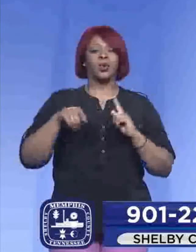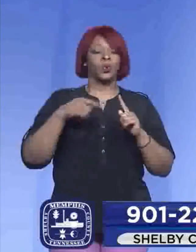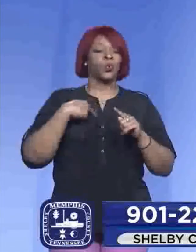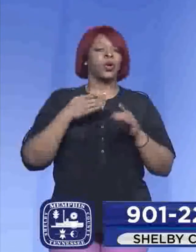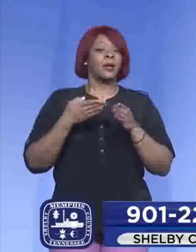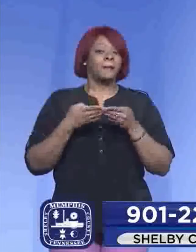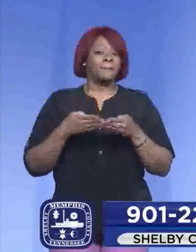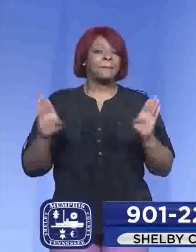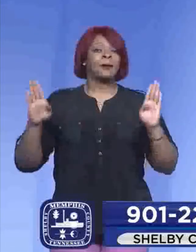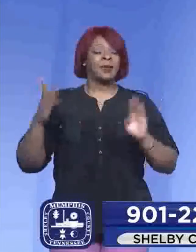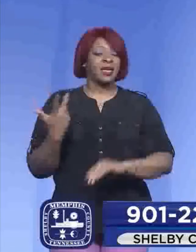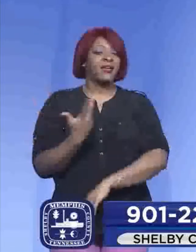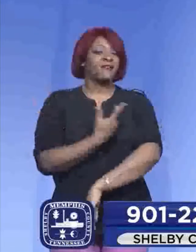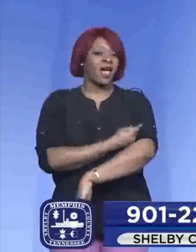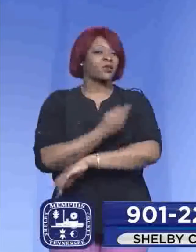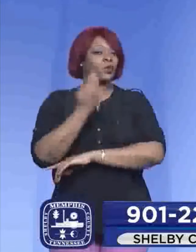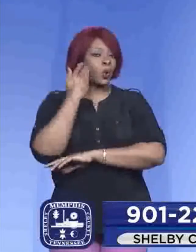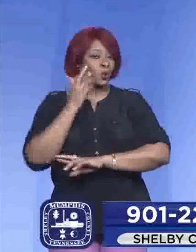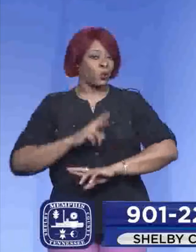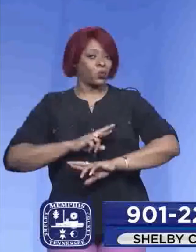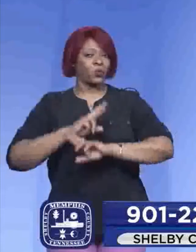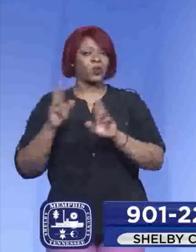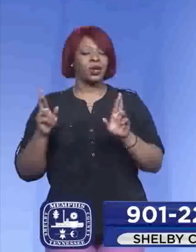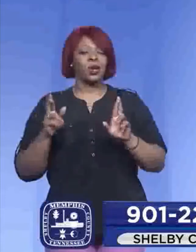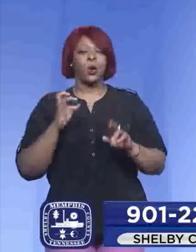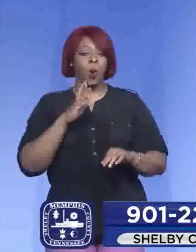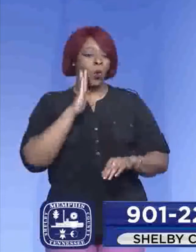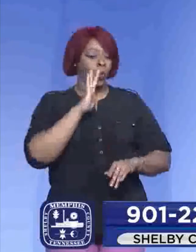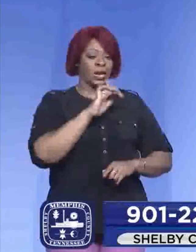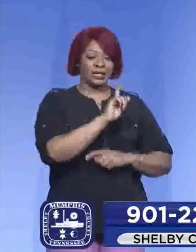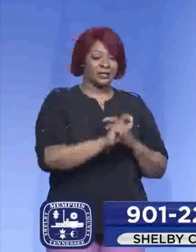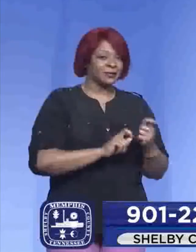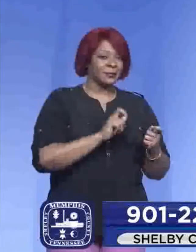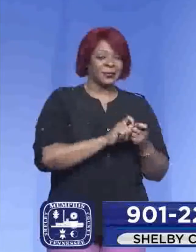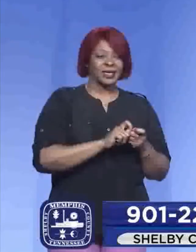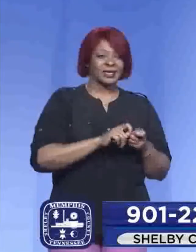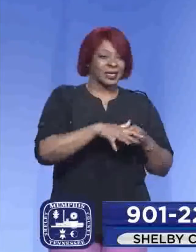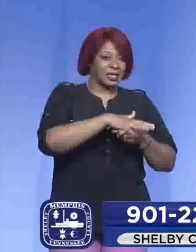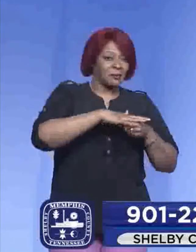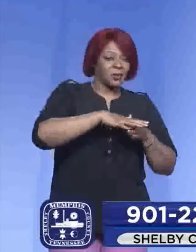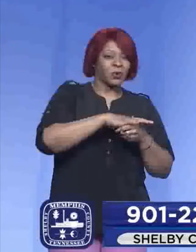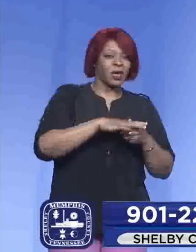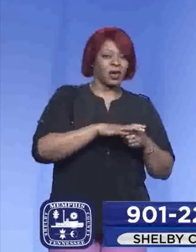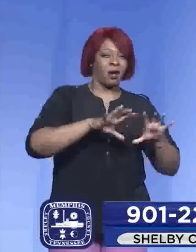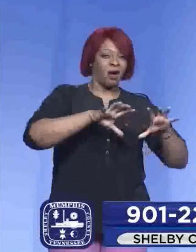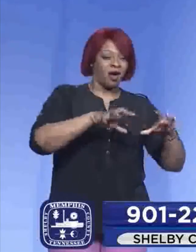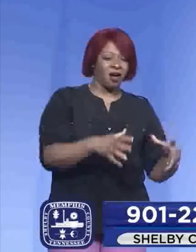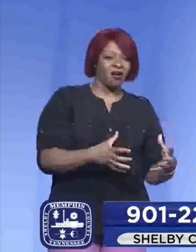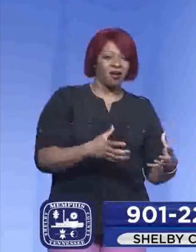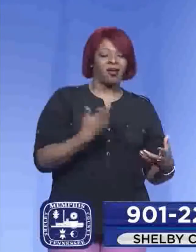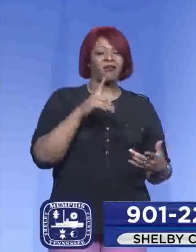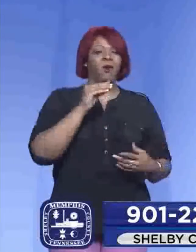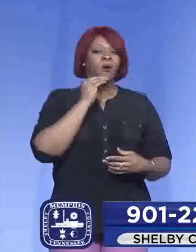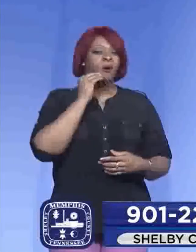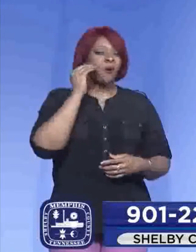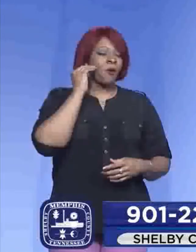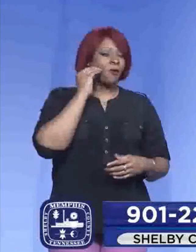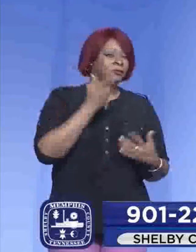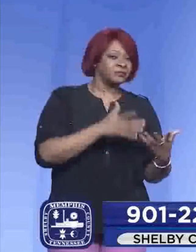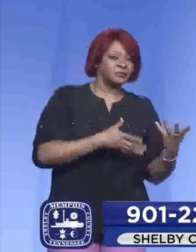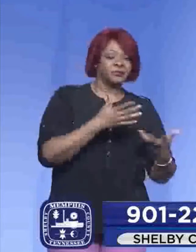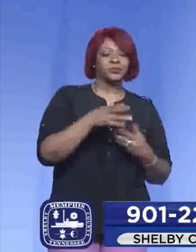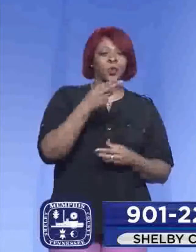general public vaccinations, or will it go to specific demographics and audiences, for instance, the homebound or the